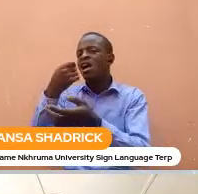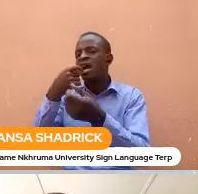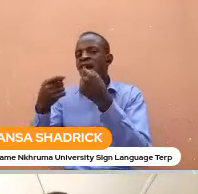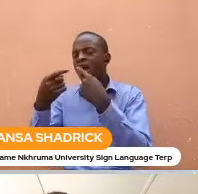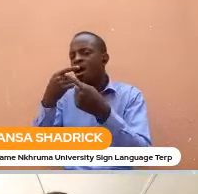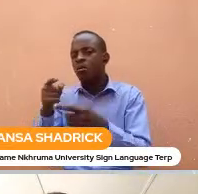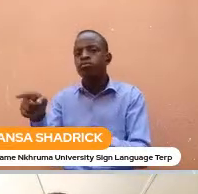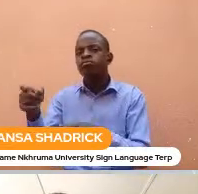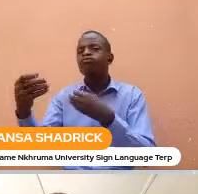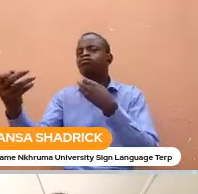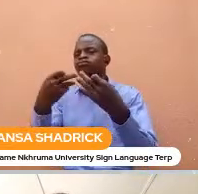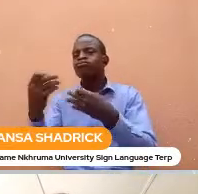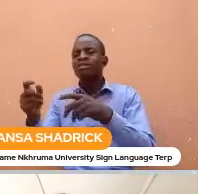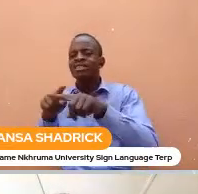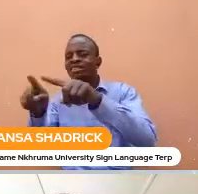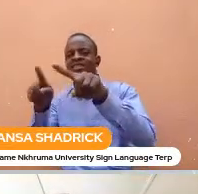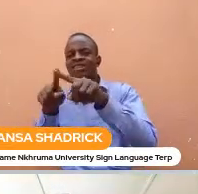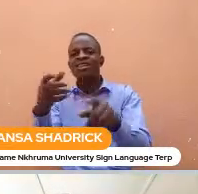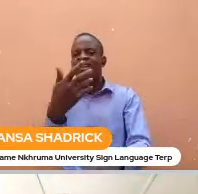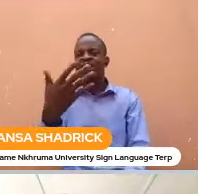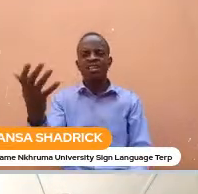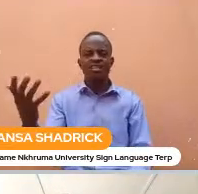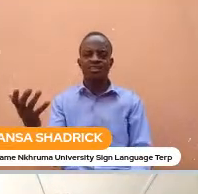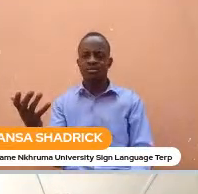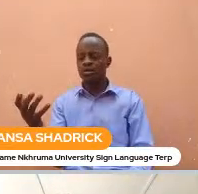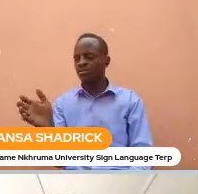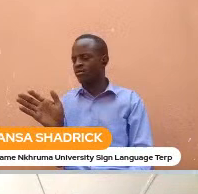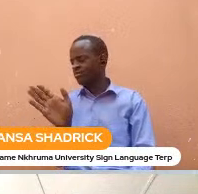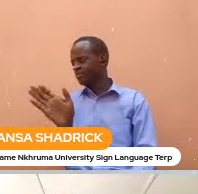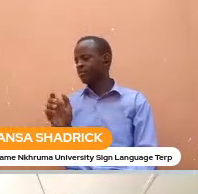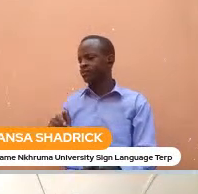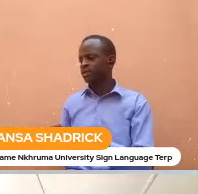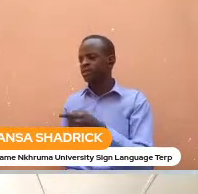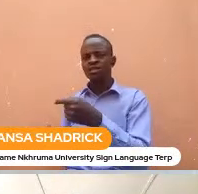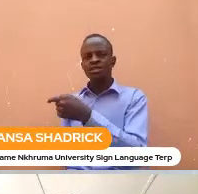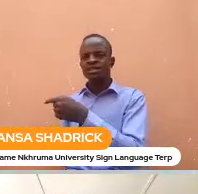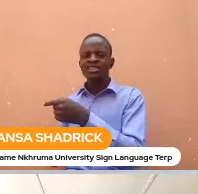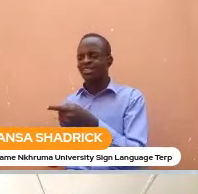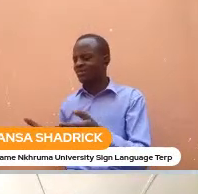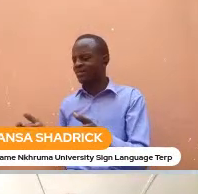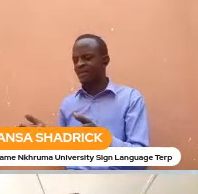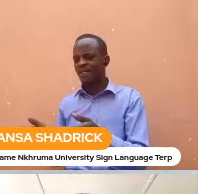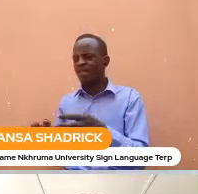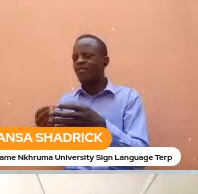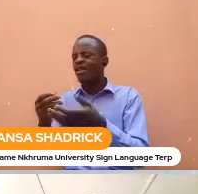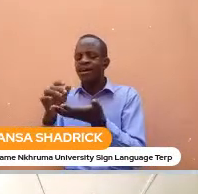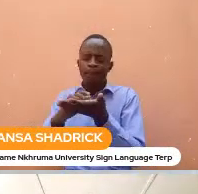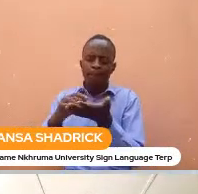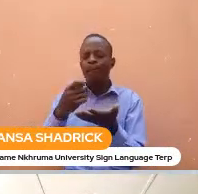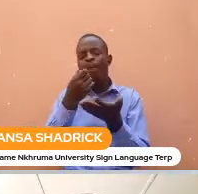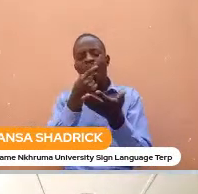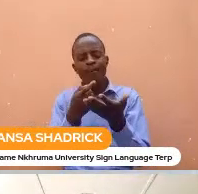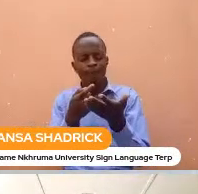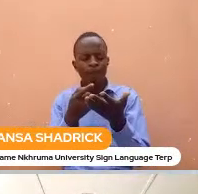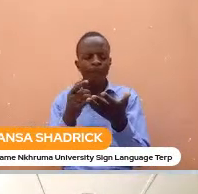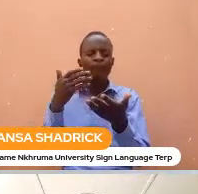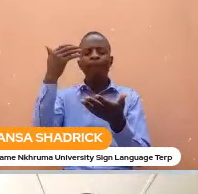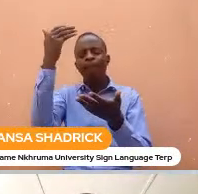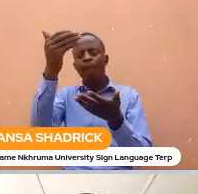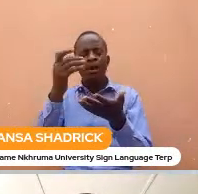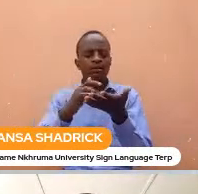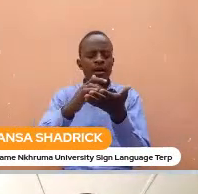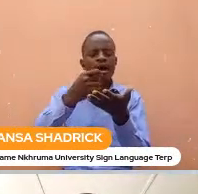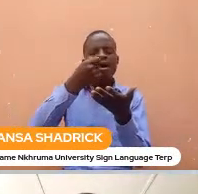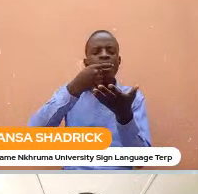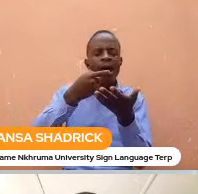spoken about the types of contraceptives. What are the short-term effects and long-term effects of using contraceptives on young people? I'll start with you,